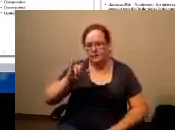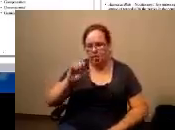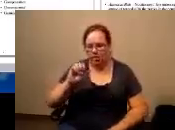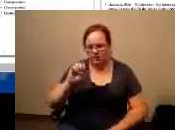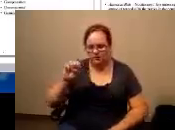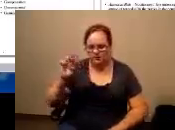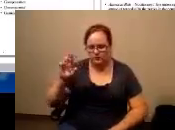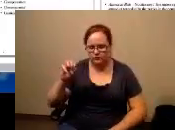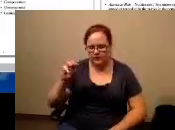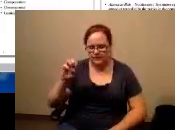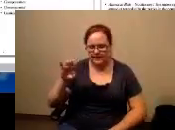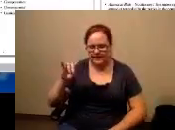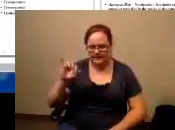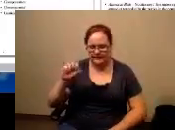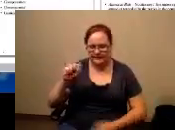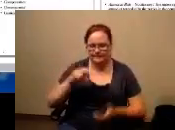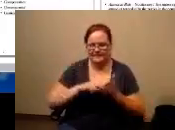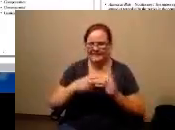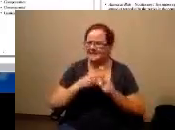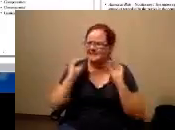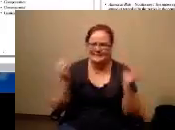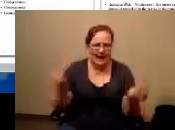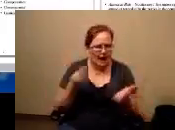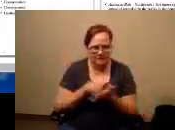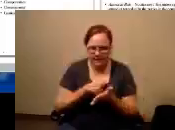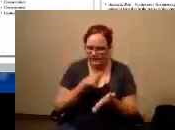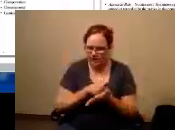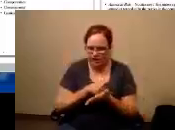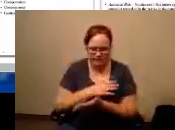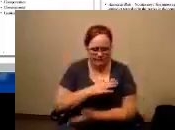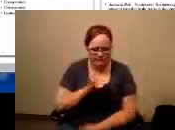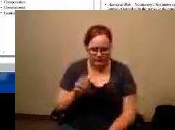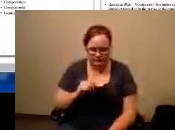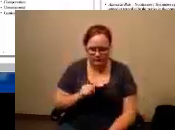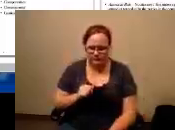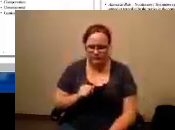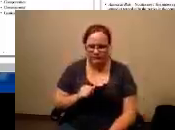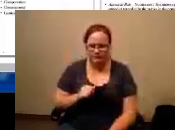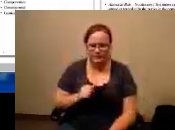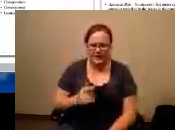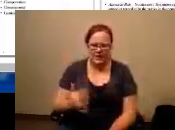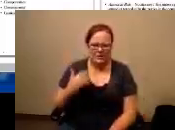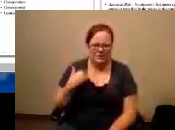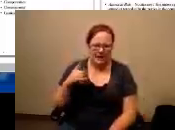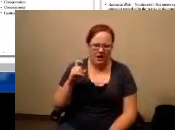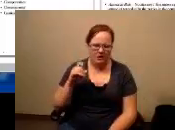non-monetary remedies. It has to do with courts of equity, which go back hundreds of years.